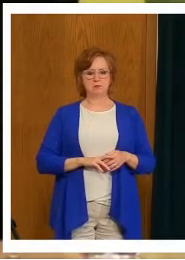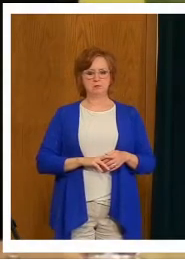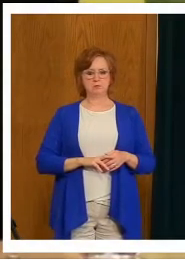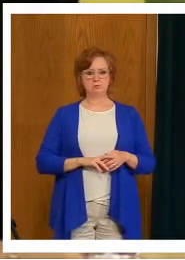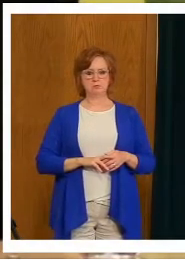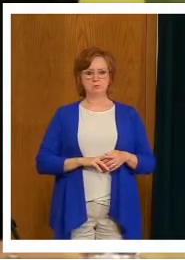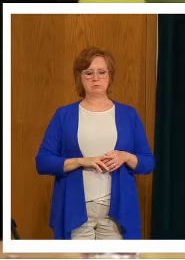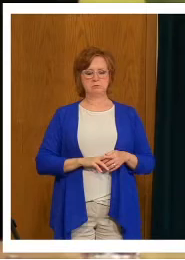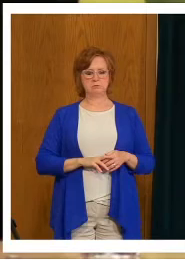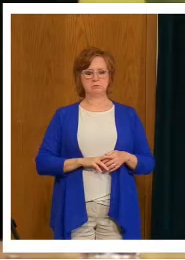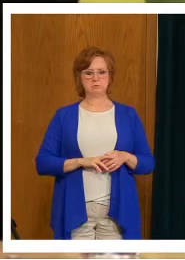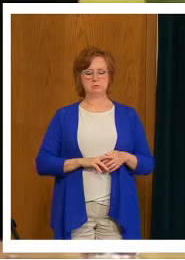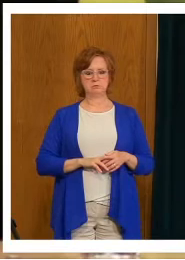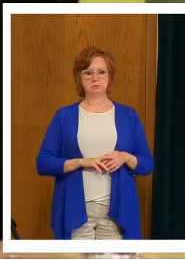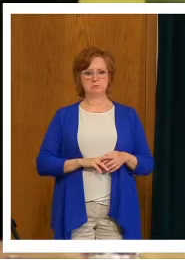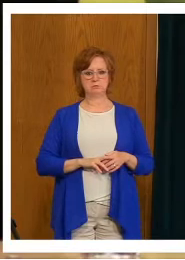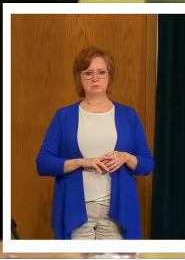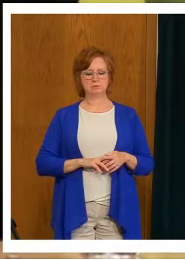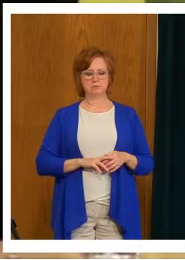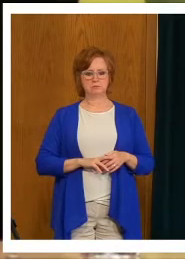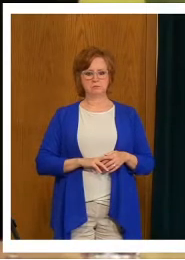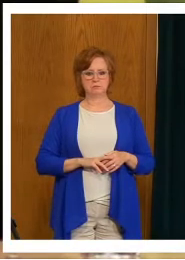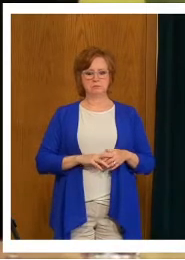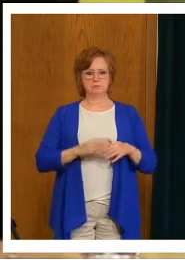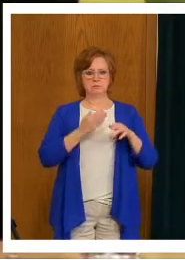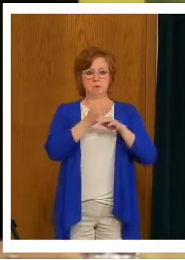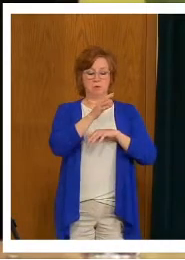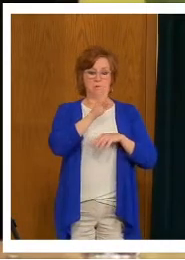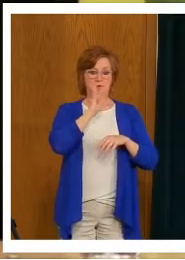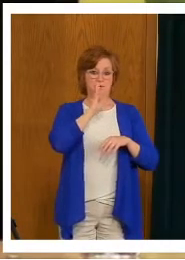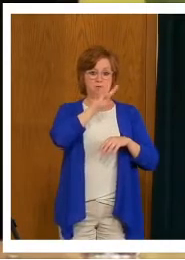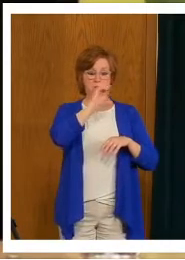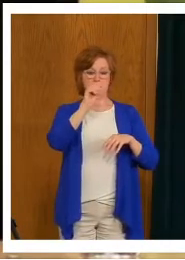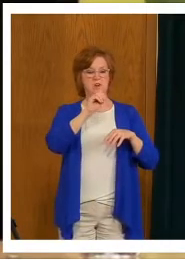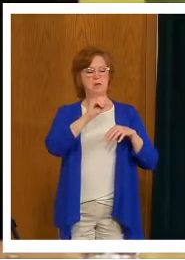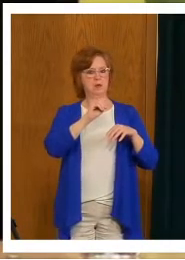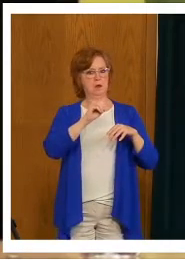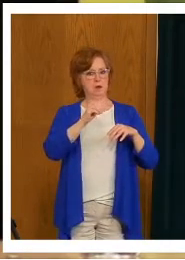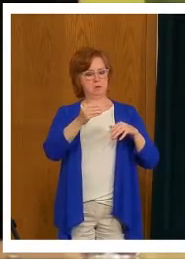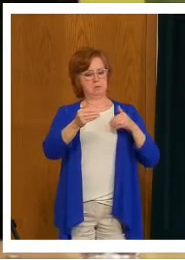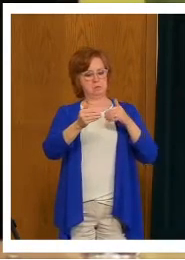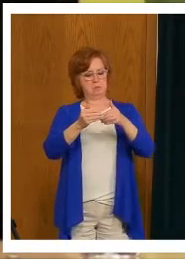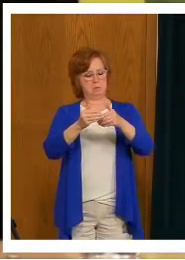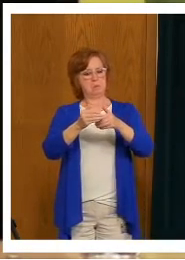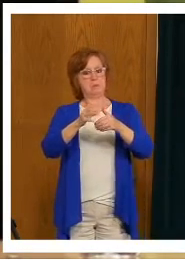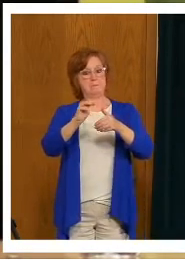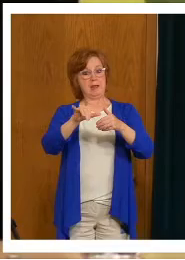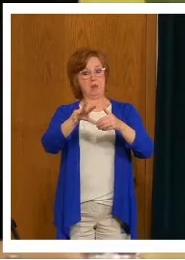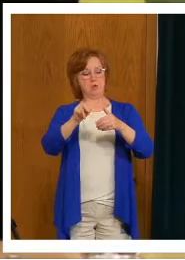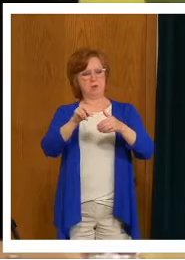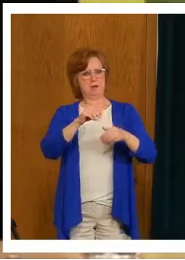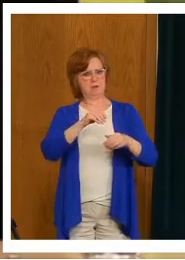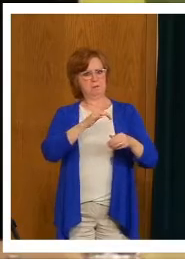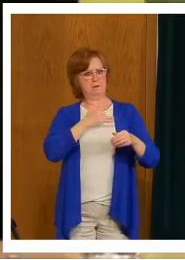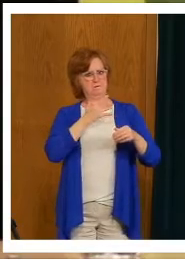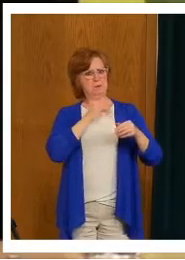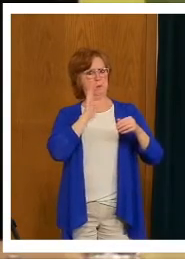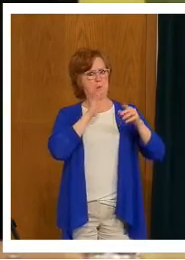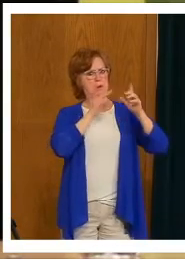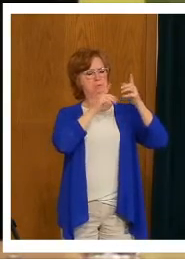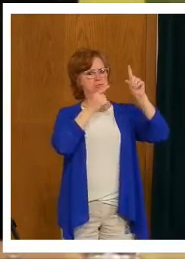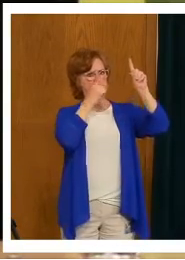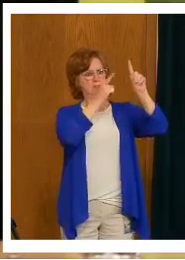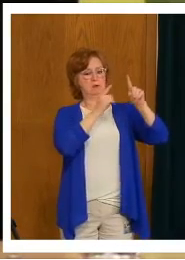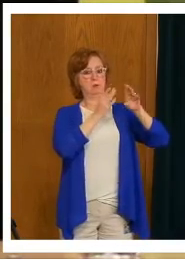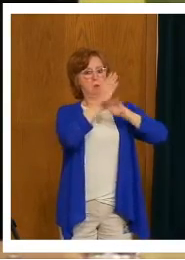40 when we start with our opening of phase 1. We're at 51% today of everyone, all adults,